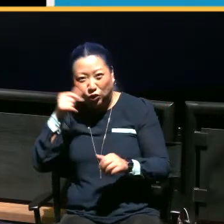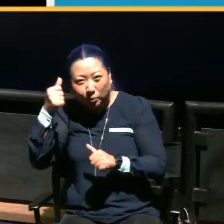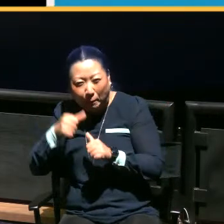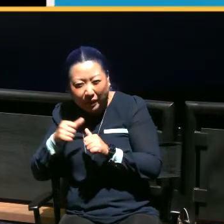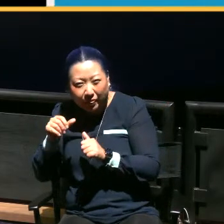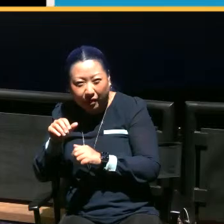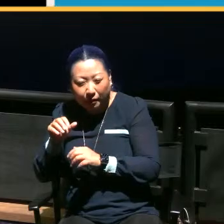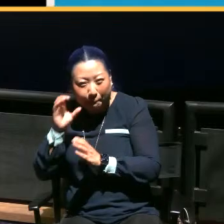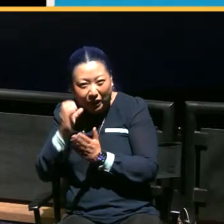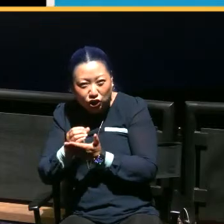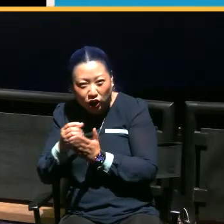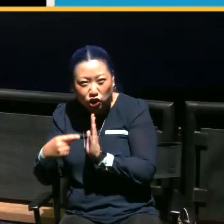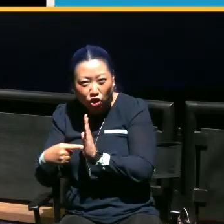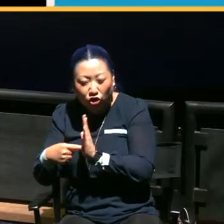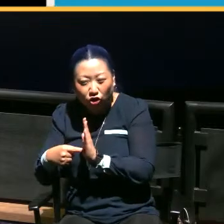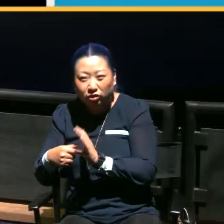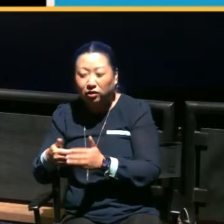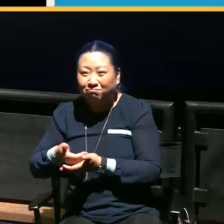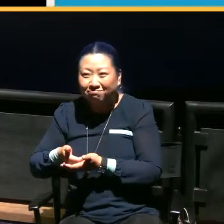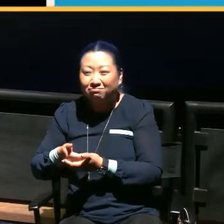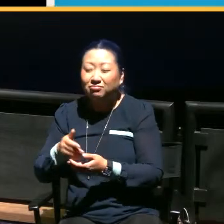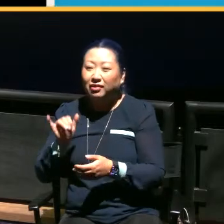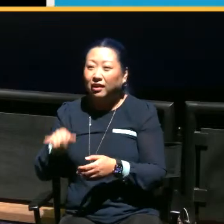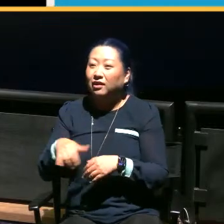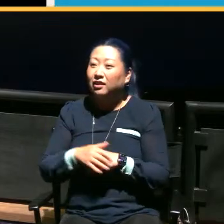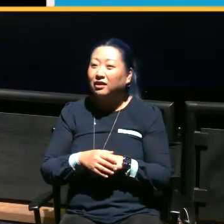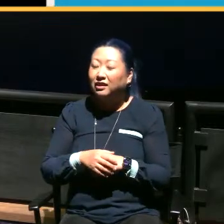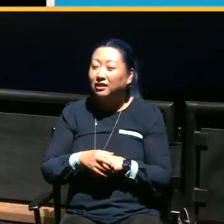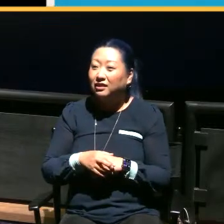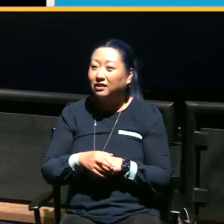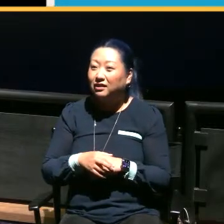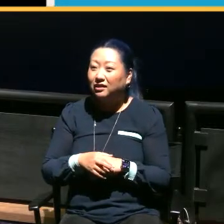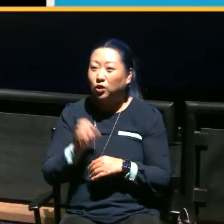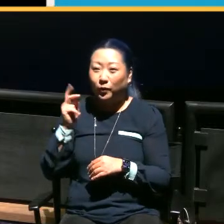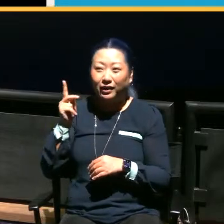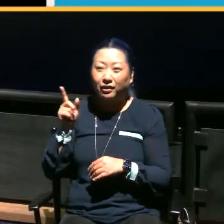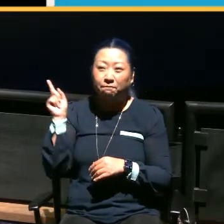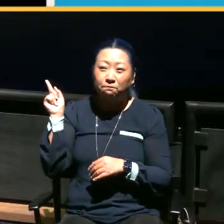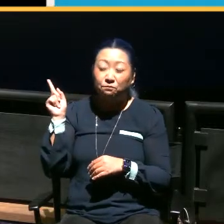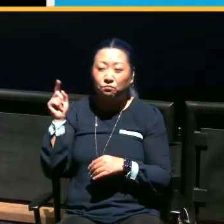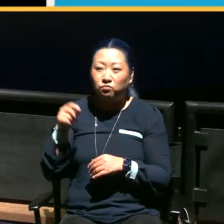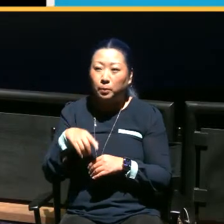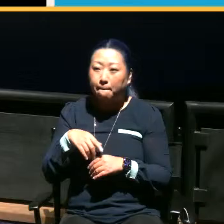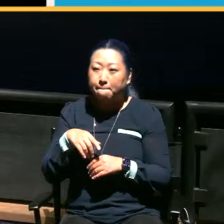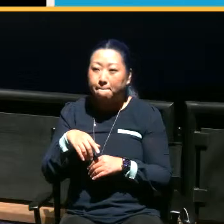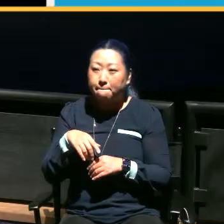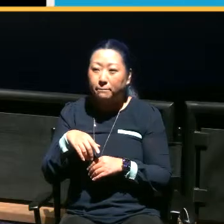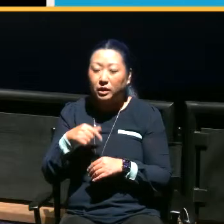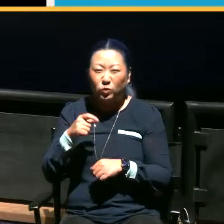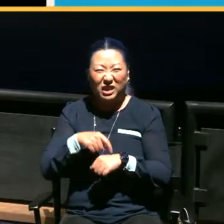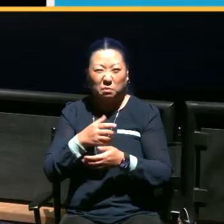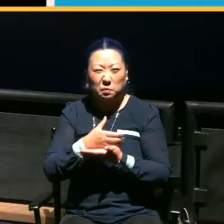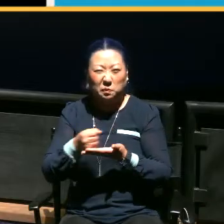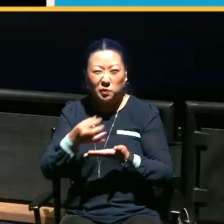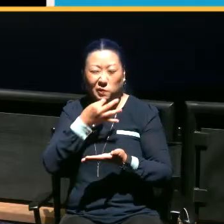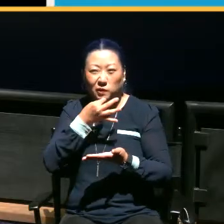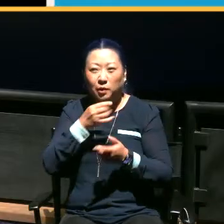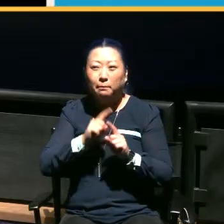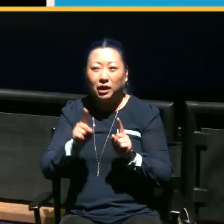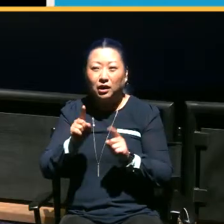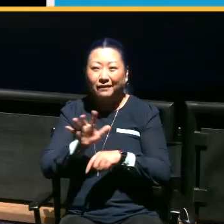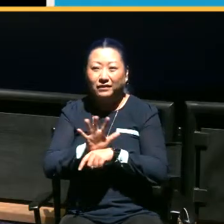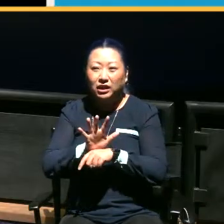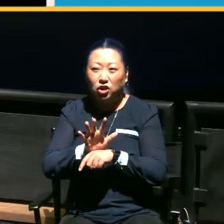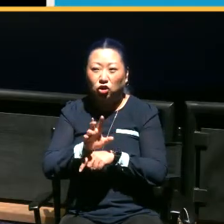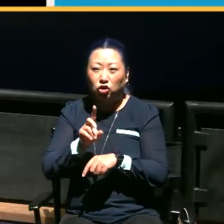So there I am floating around with Snoopy for real. We had real life adventures. Okay, let's run. We're running low on time here, but let's go. This is a